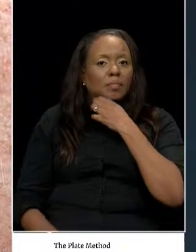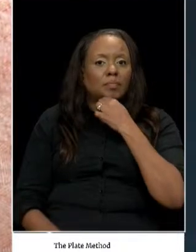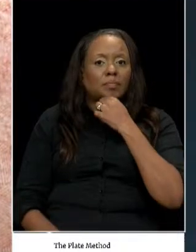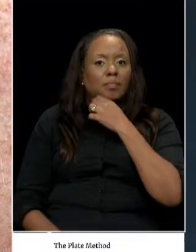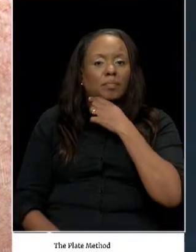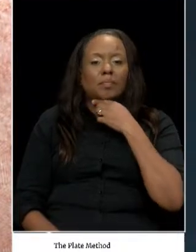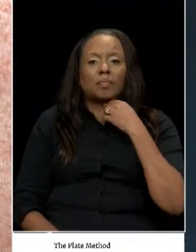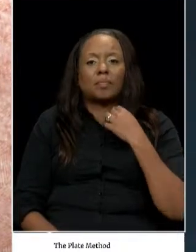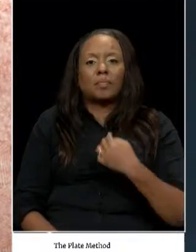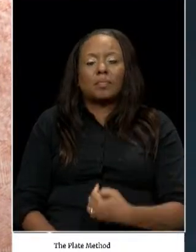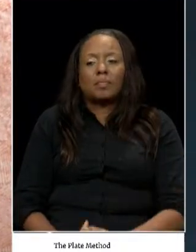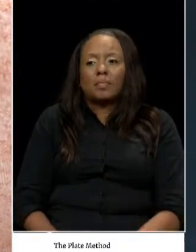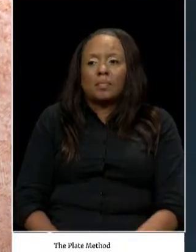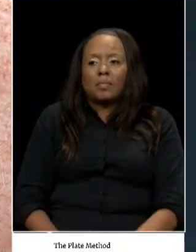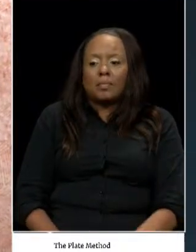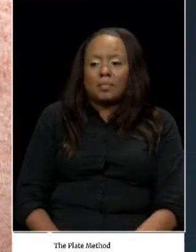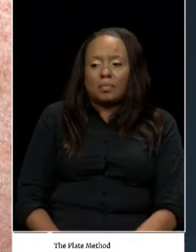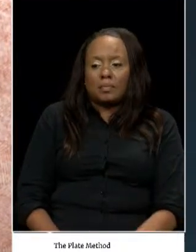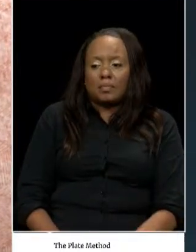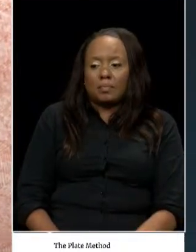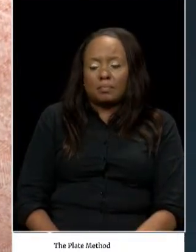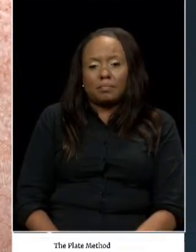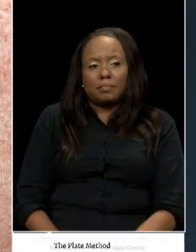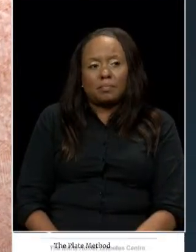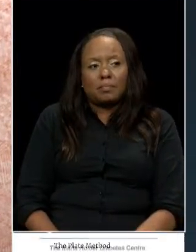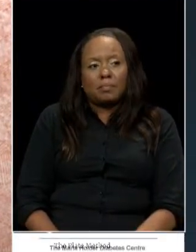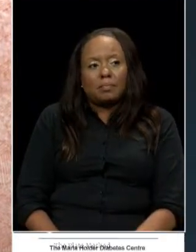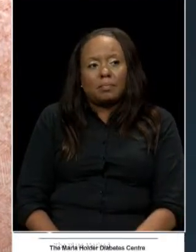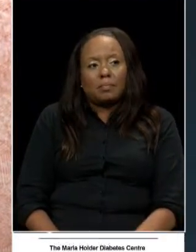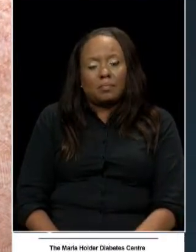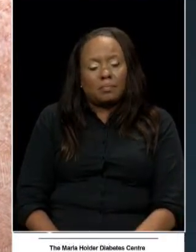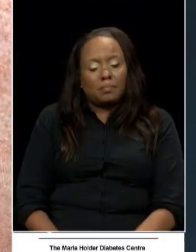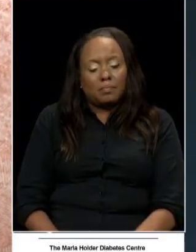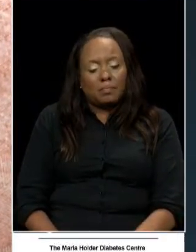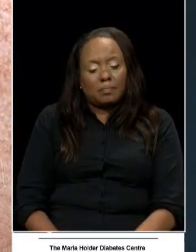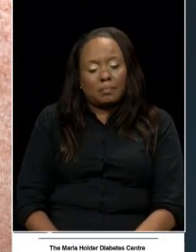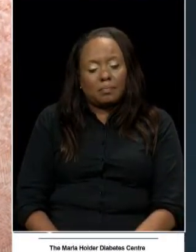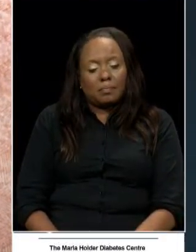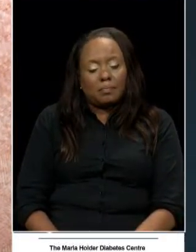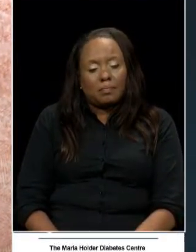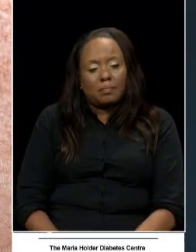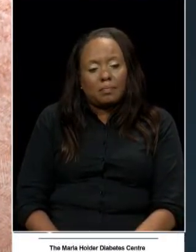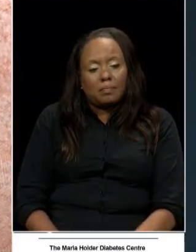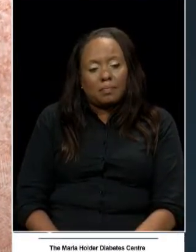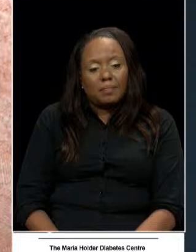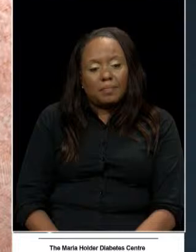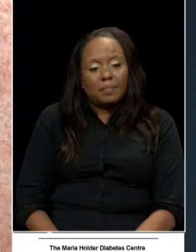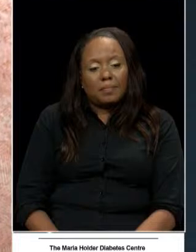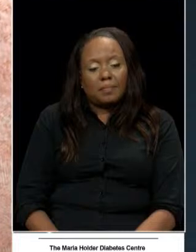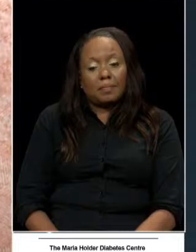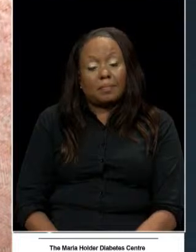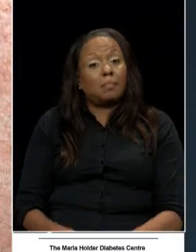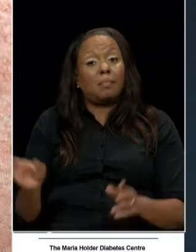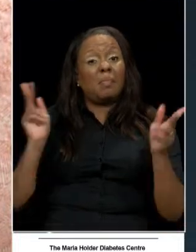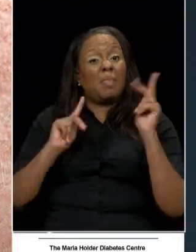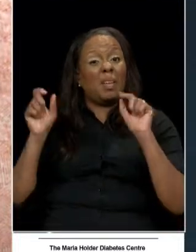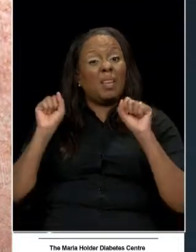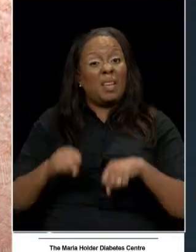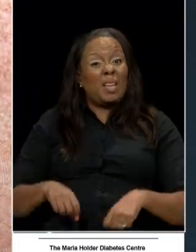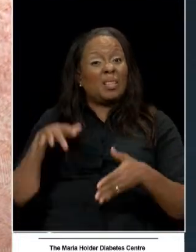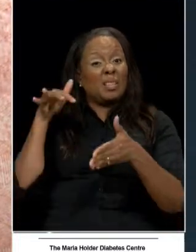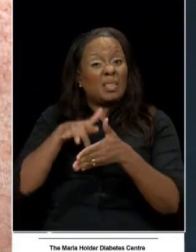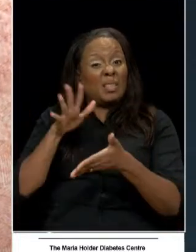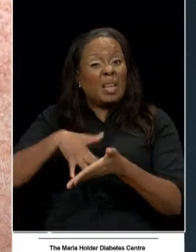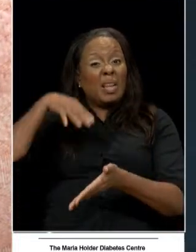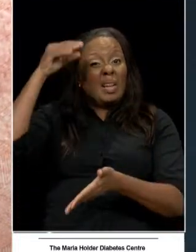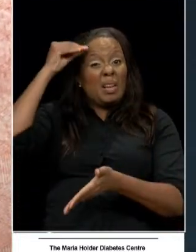is out of the way for people to study. There are ways and means that you can actually train for it. And right